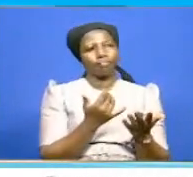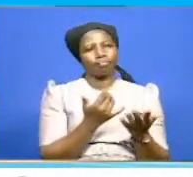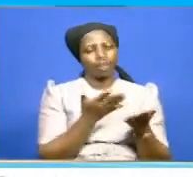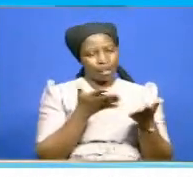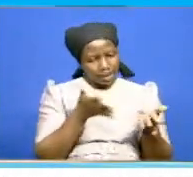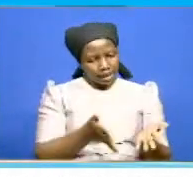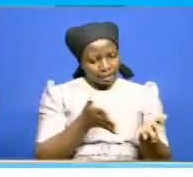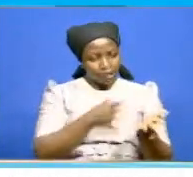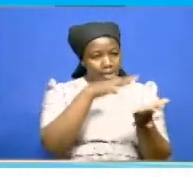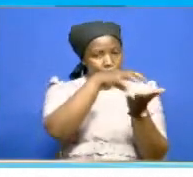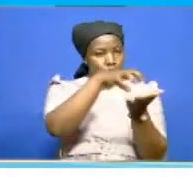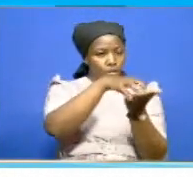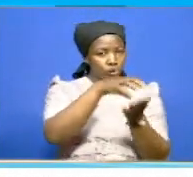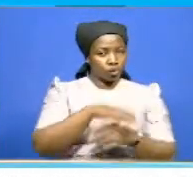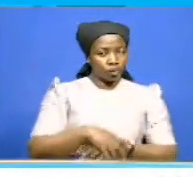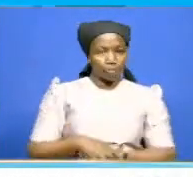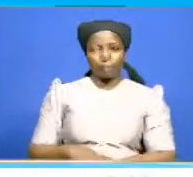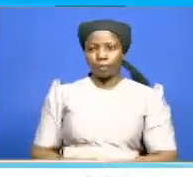current scenario?